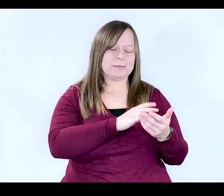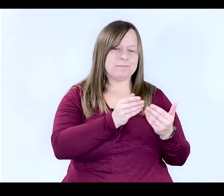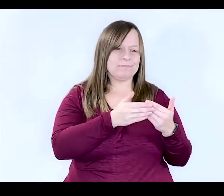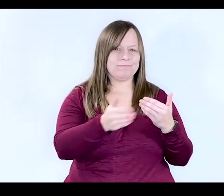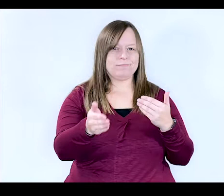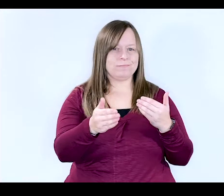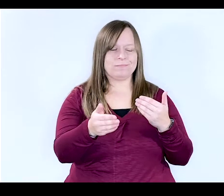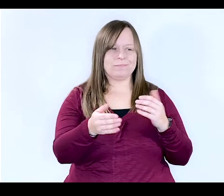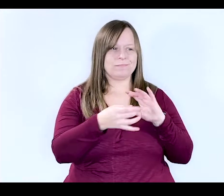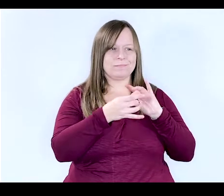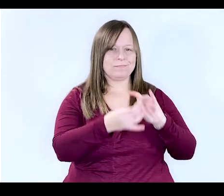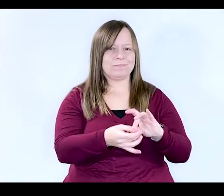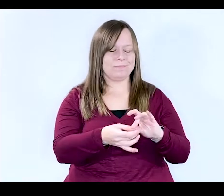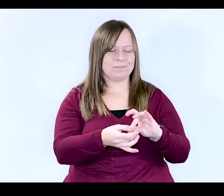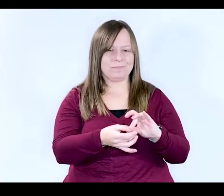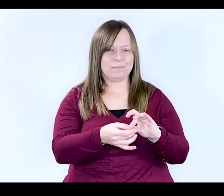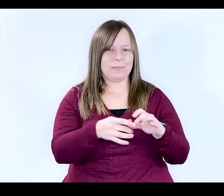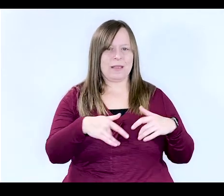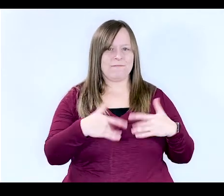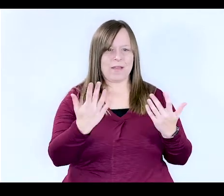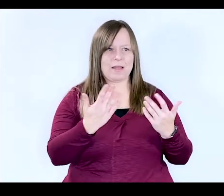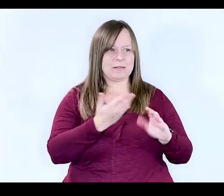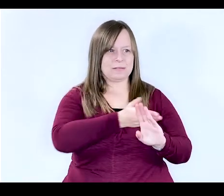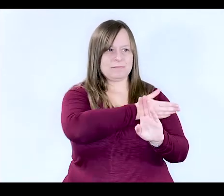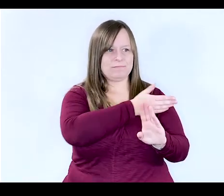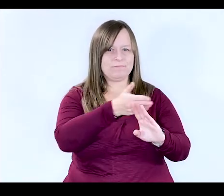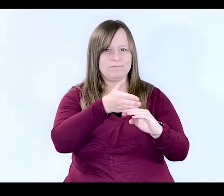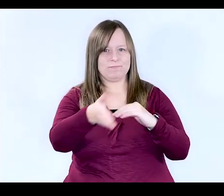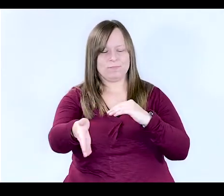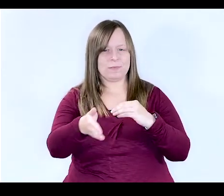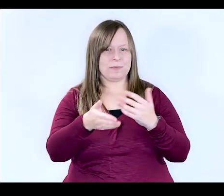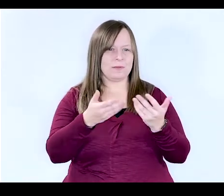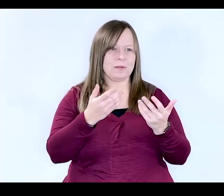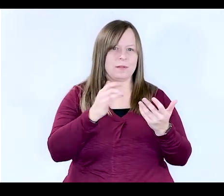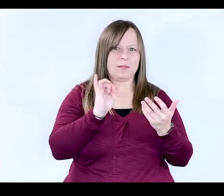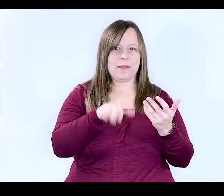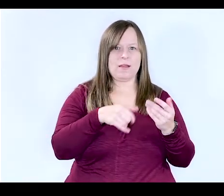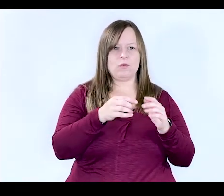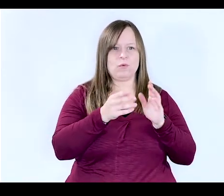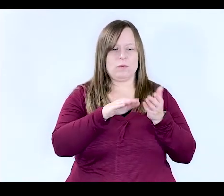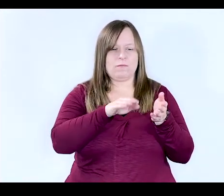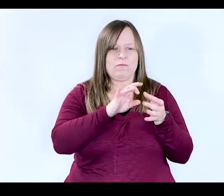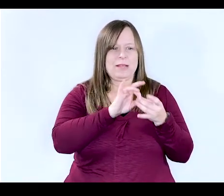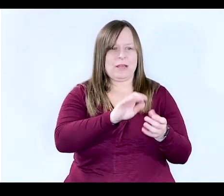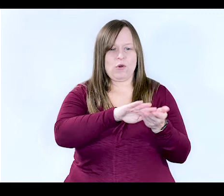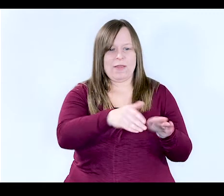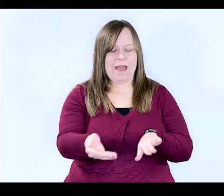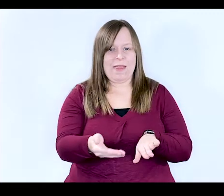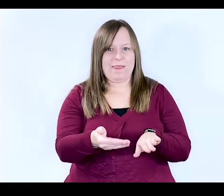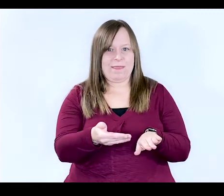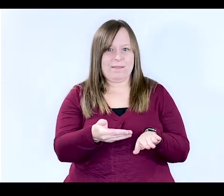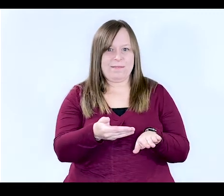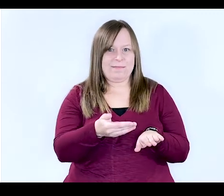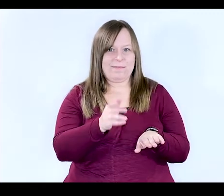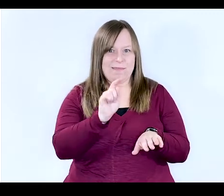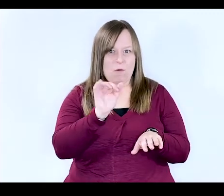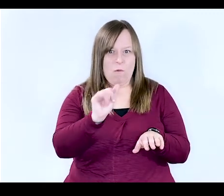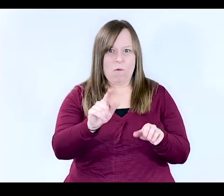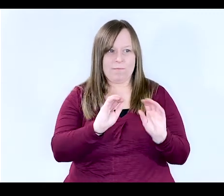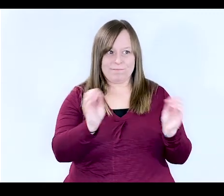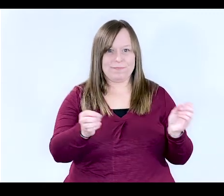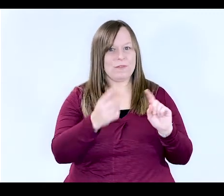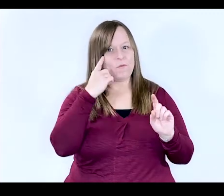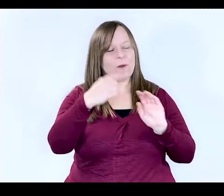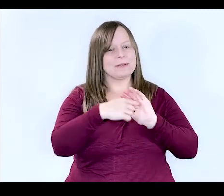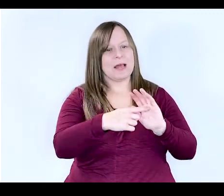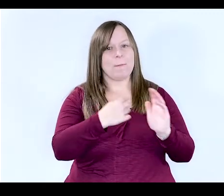indicted for incidents or for events leading directly to her death. They were actually not related to her death at all.